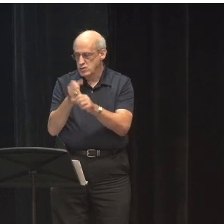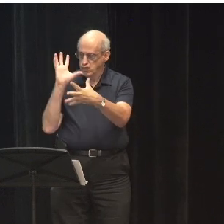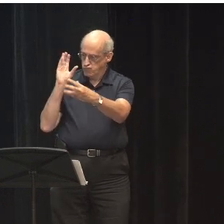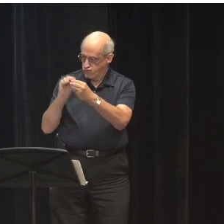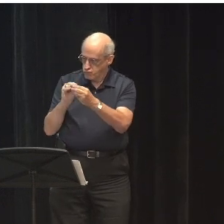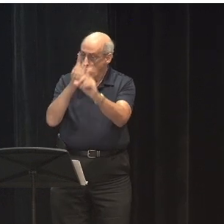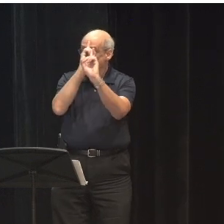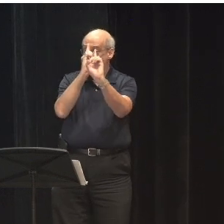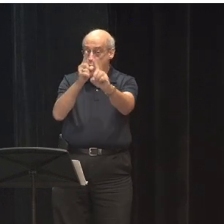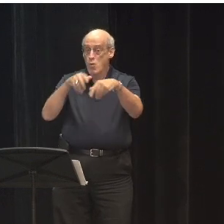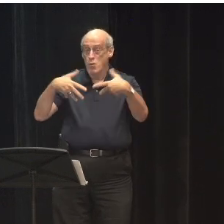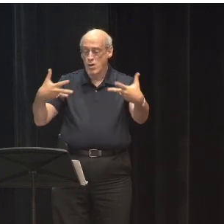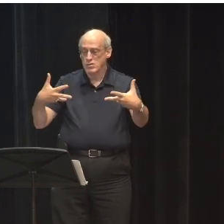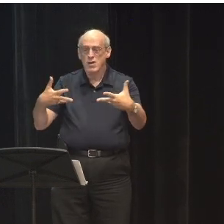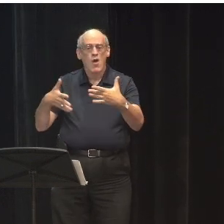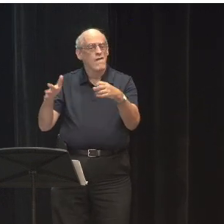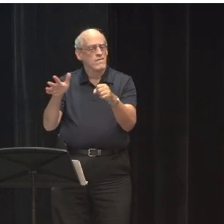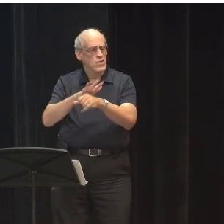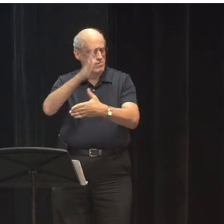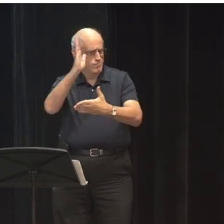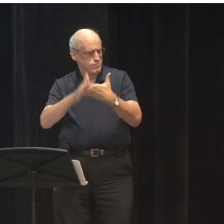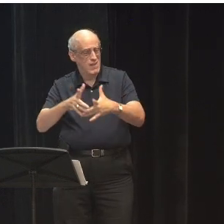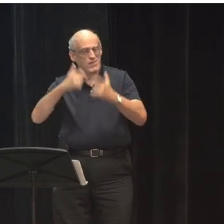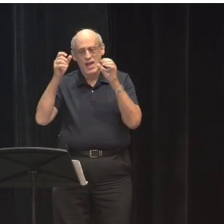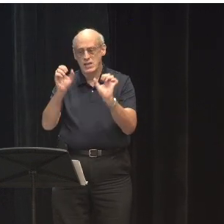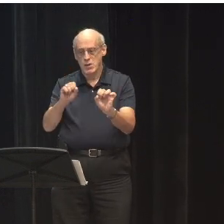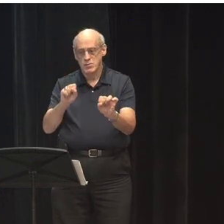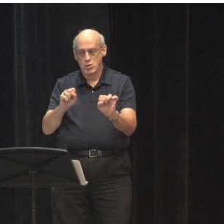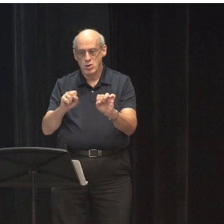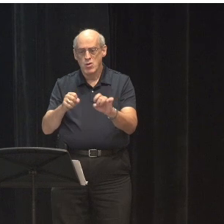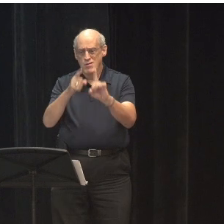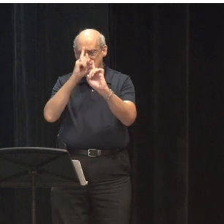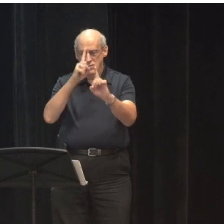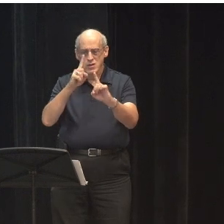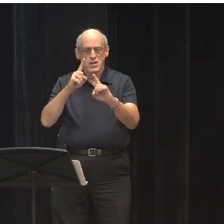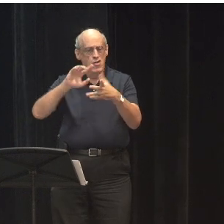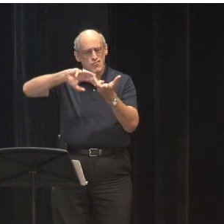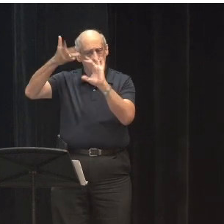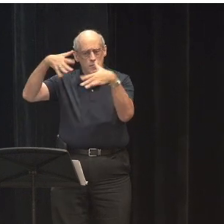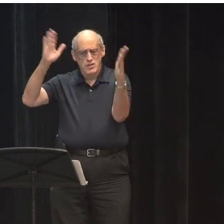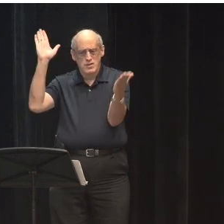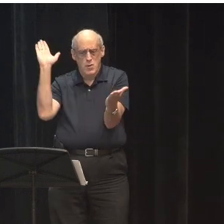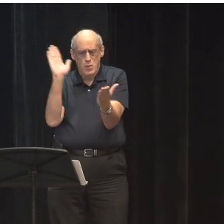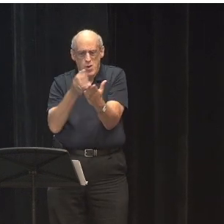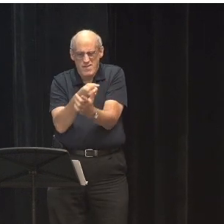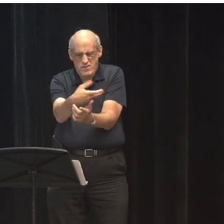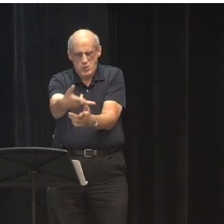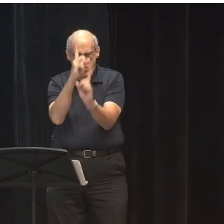the objective here is to complete the project as quickly as possible and to minimize the disruption to the extent